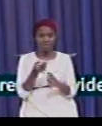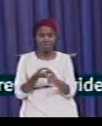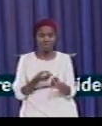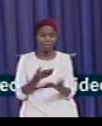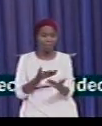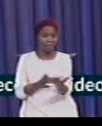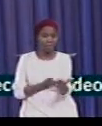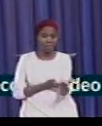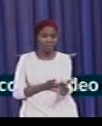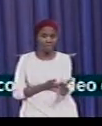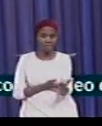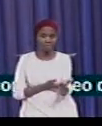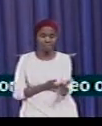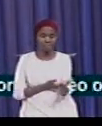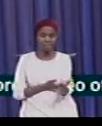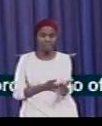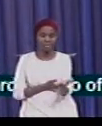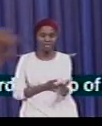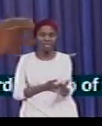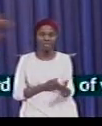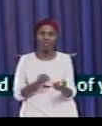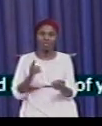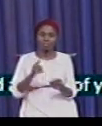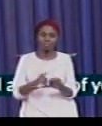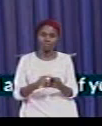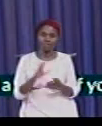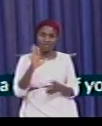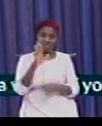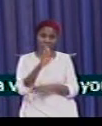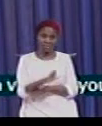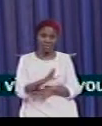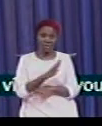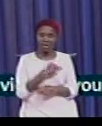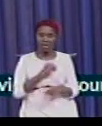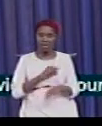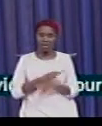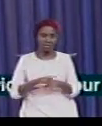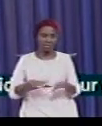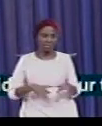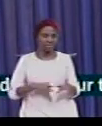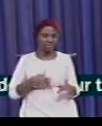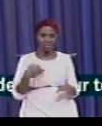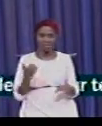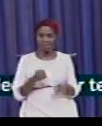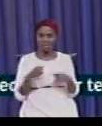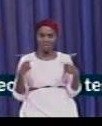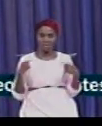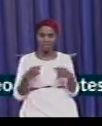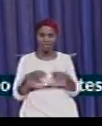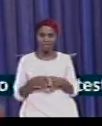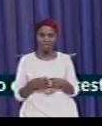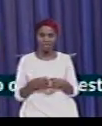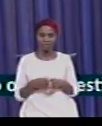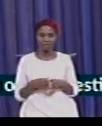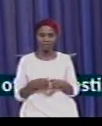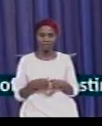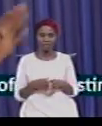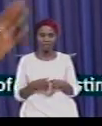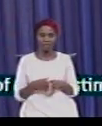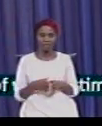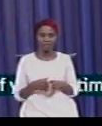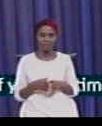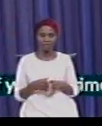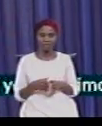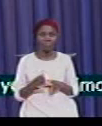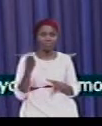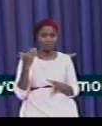somewhere 4 to 5, and I didn't feel the pain. In fact, I was busy. Most of the times when I don't, it comes with pain and tiredness. When you don't eat,